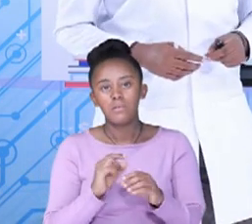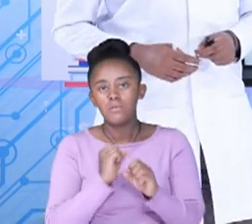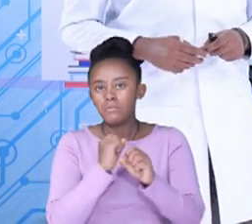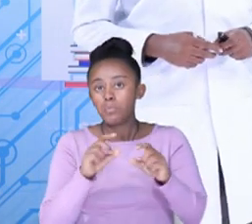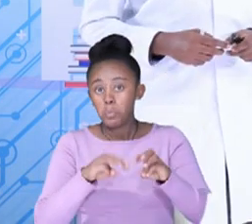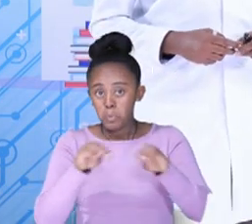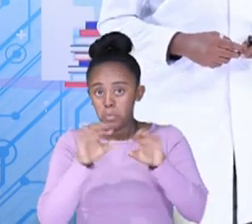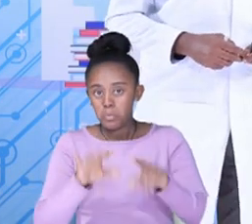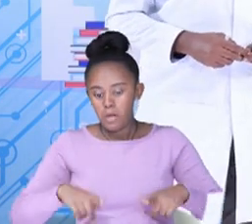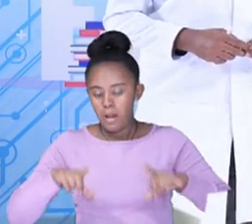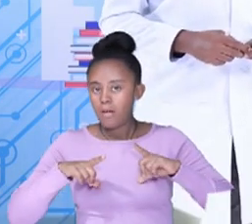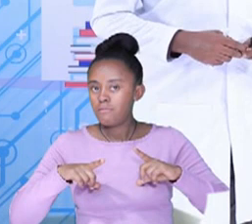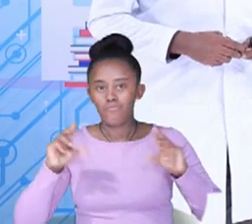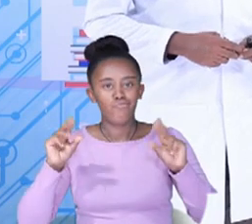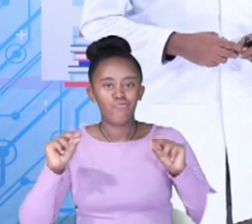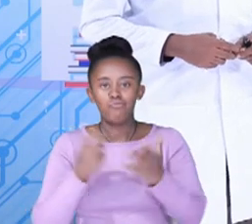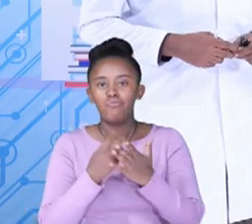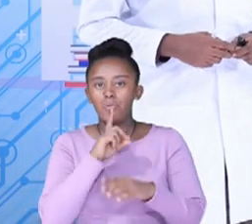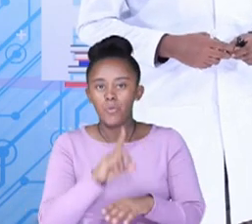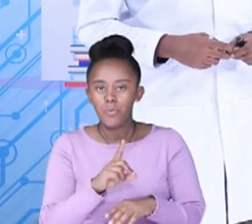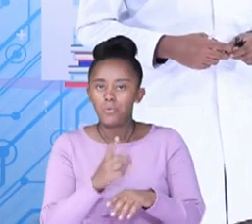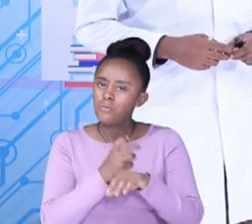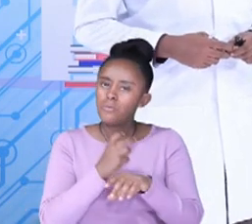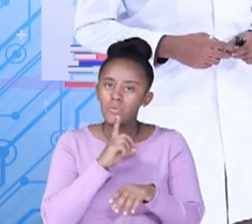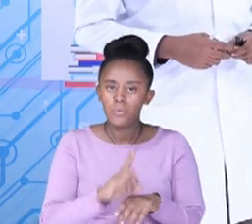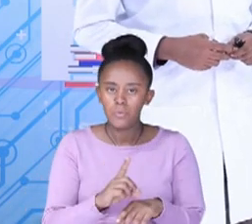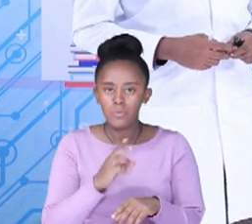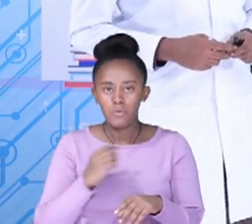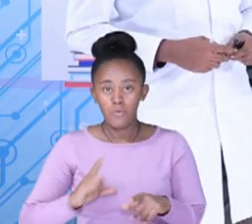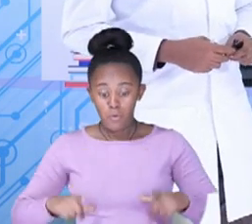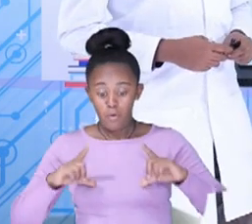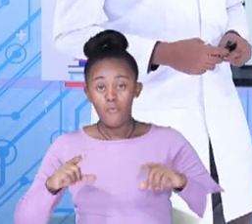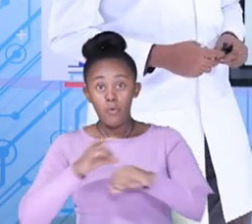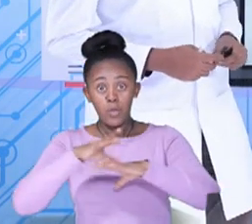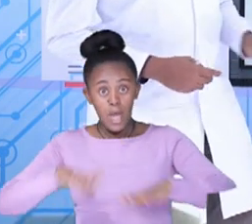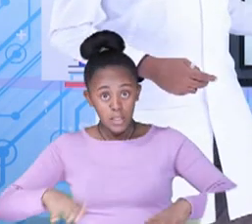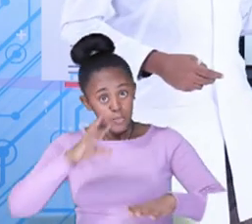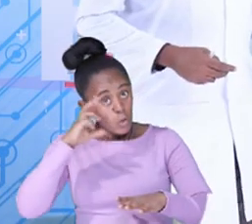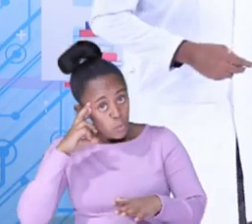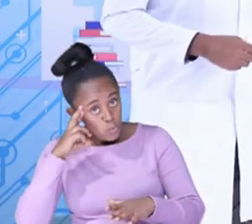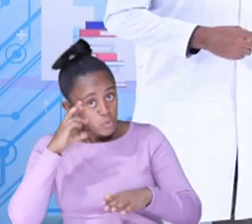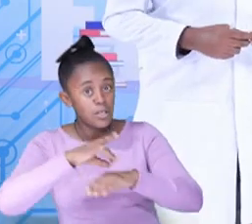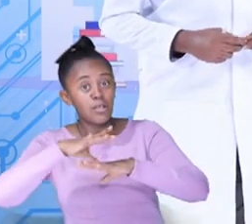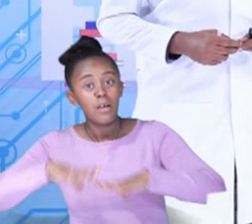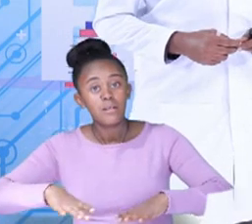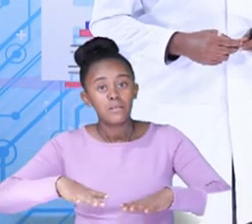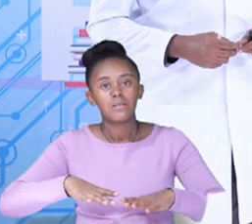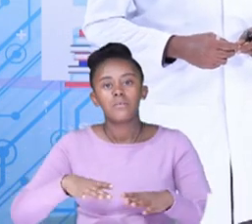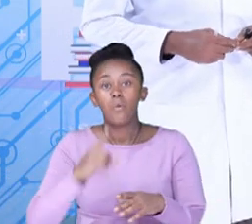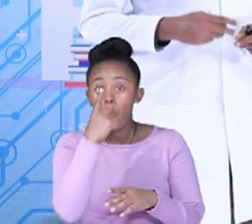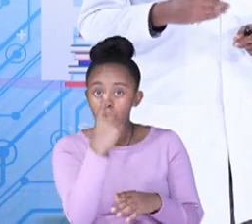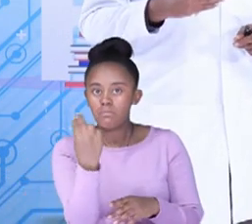magnetic field, life might not exist on Earth. It's very difficult for us to live on Earth because Earth's magnetic field